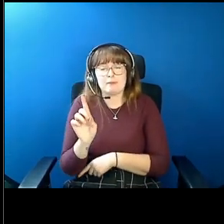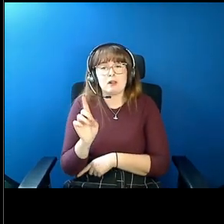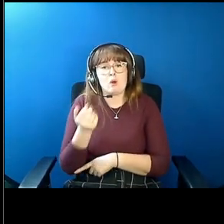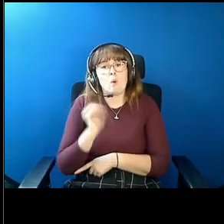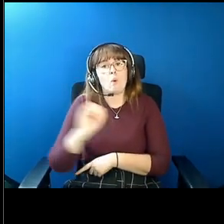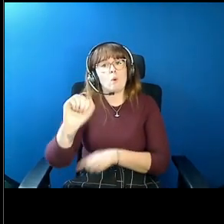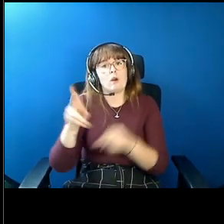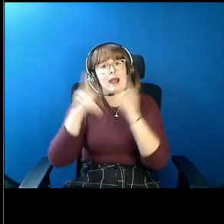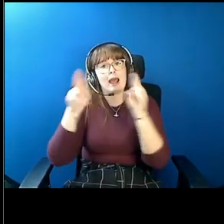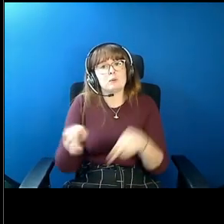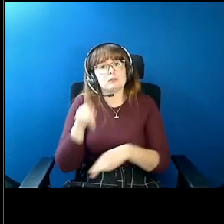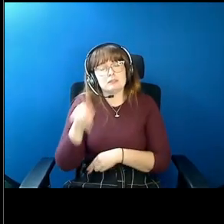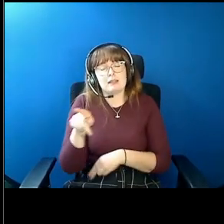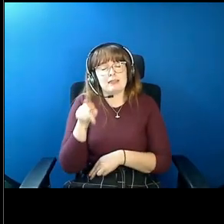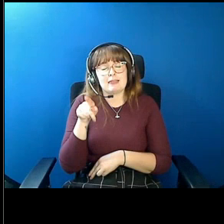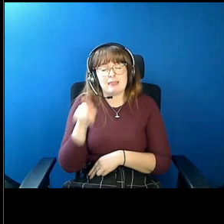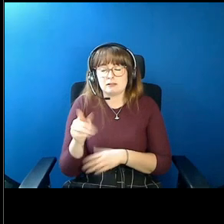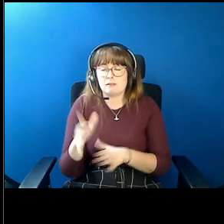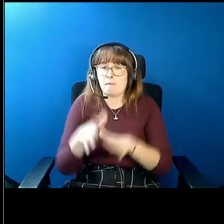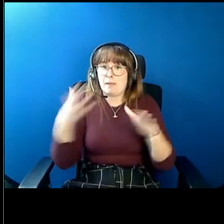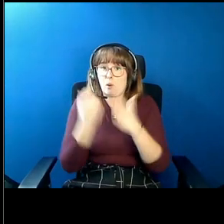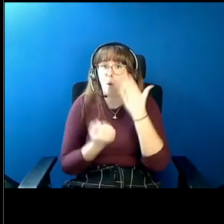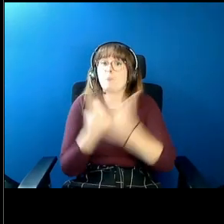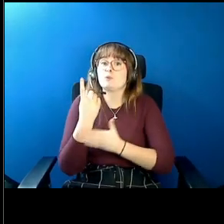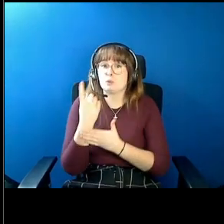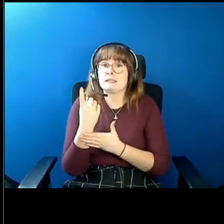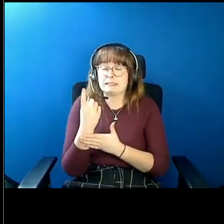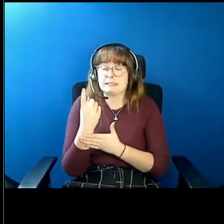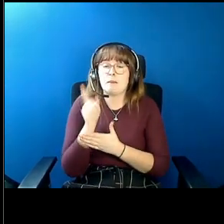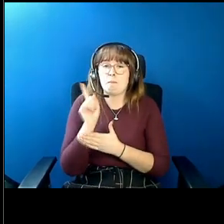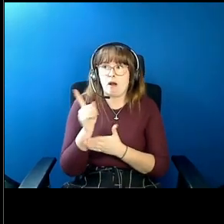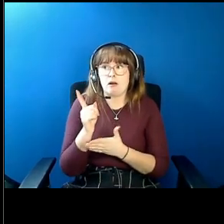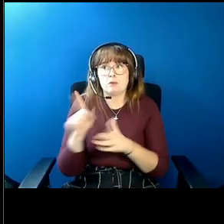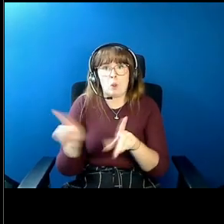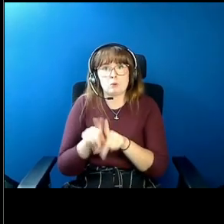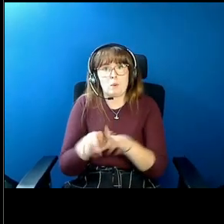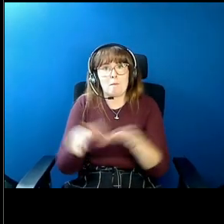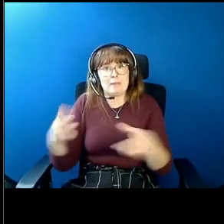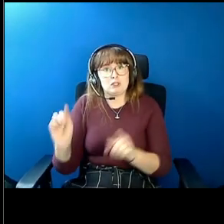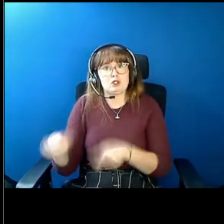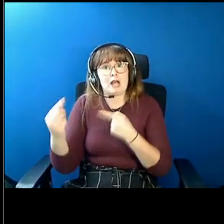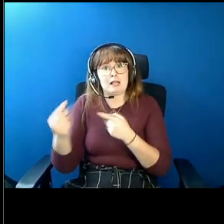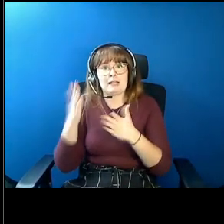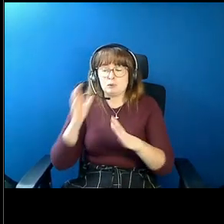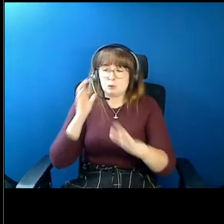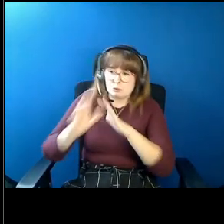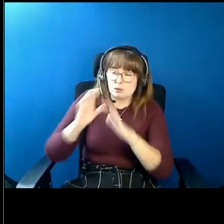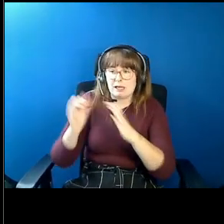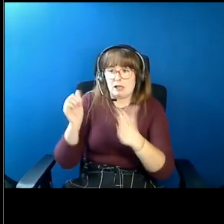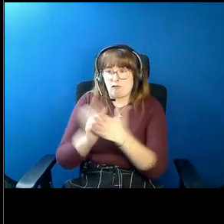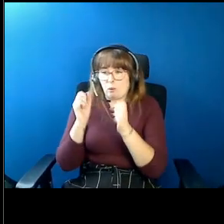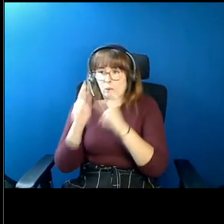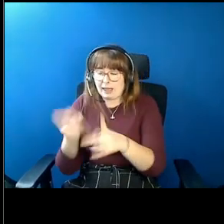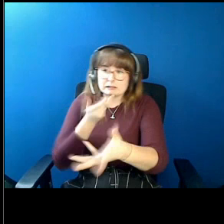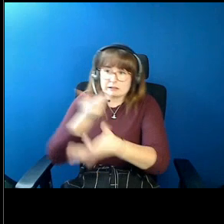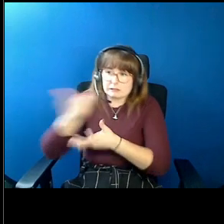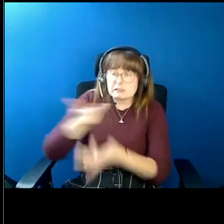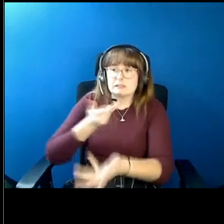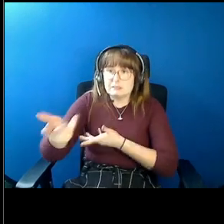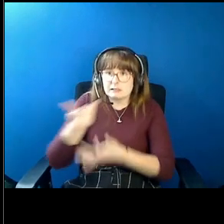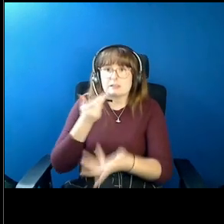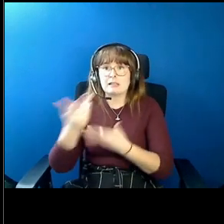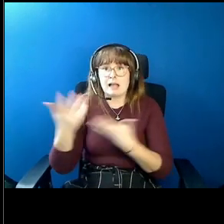is really where there's a huge opportunity, but also a huge challenge. We need to get our communications right, look at how we can explore